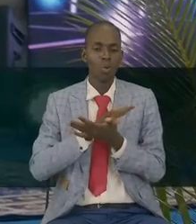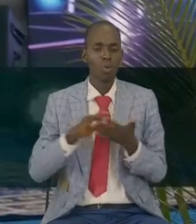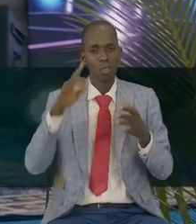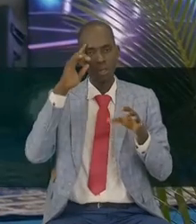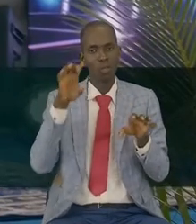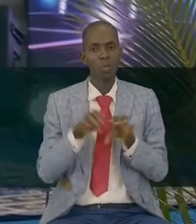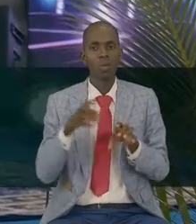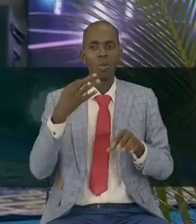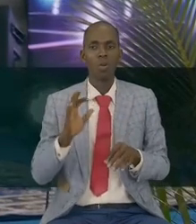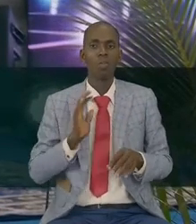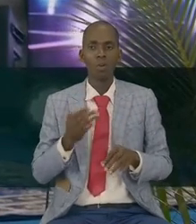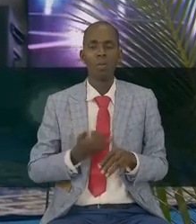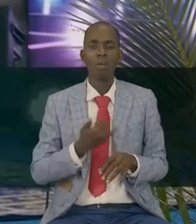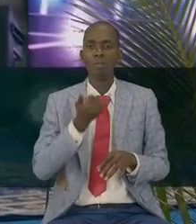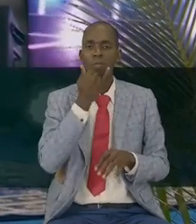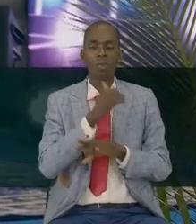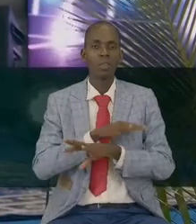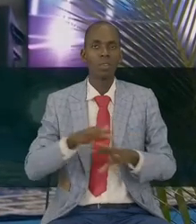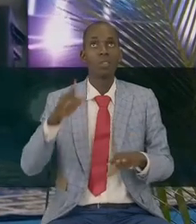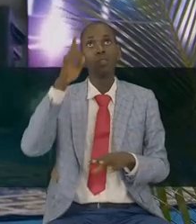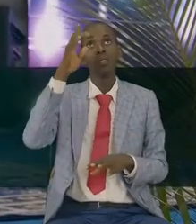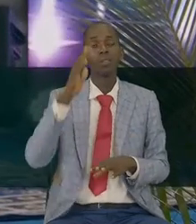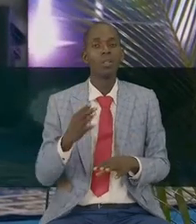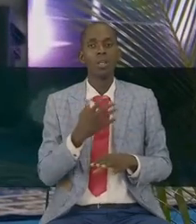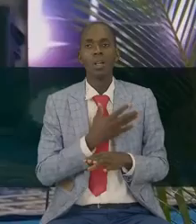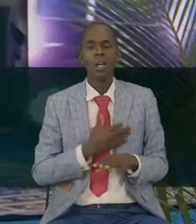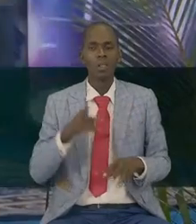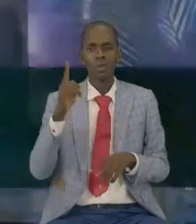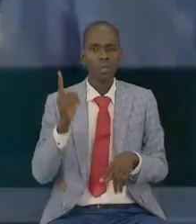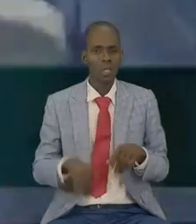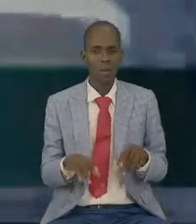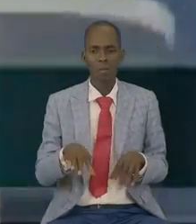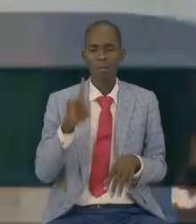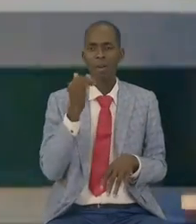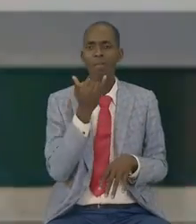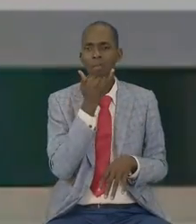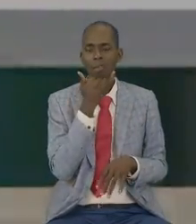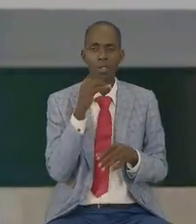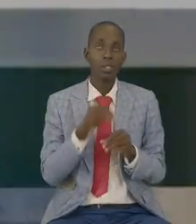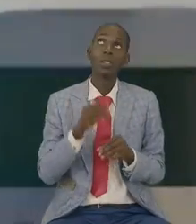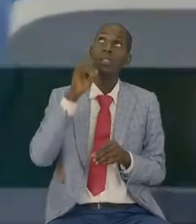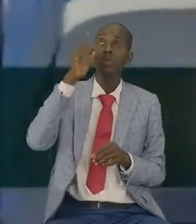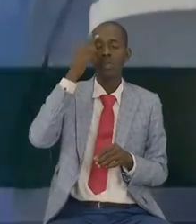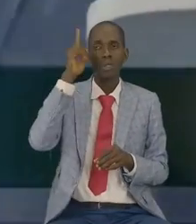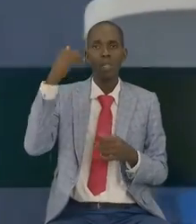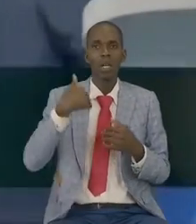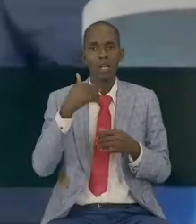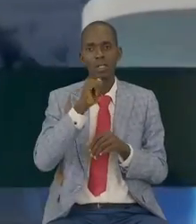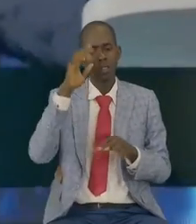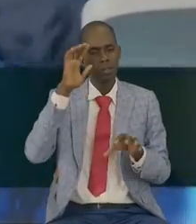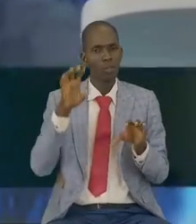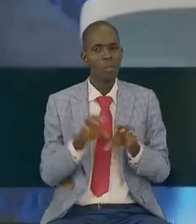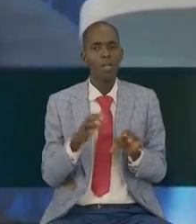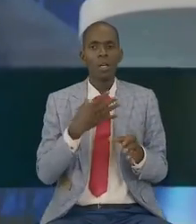a faultless God. Faultless. And you cannot find fault with him because he has a covenant and is the